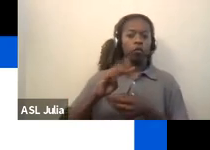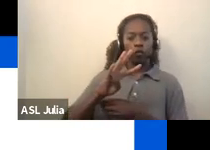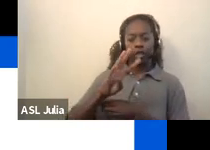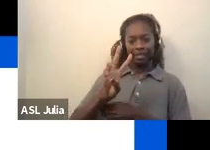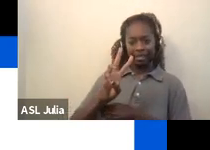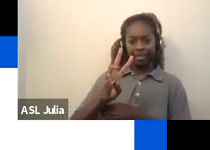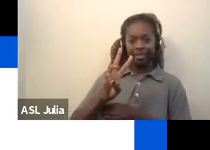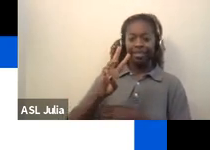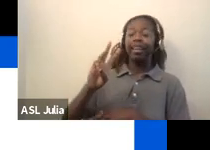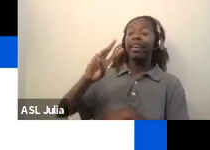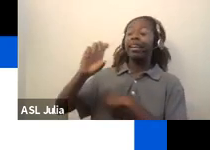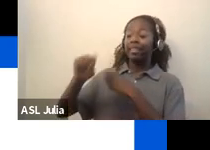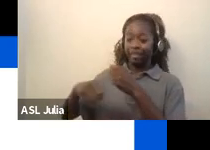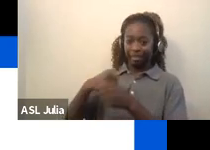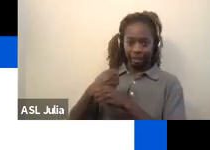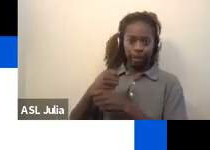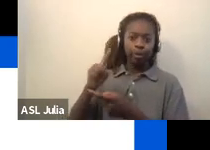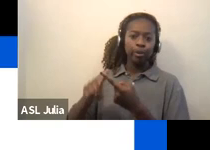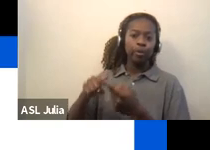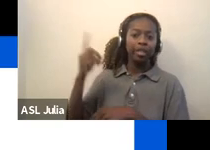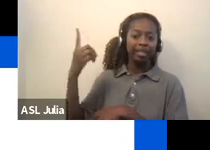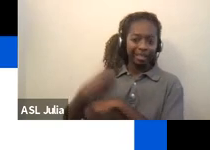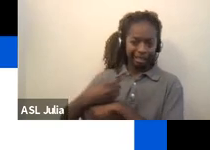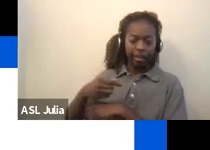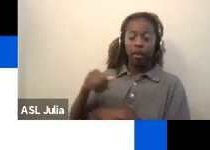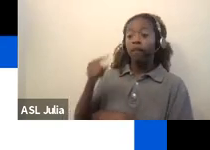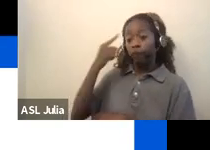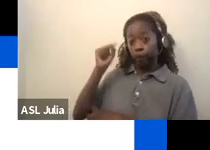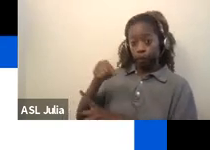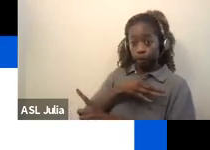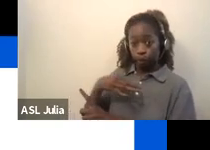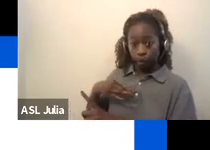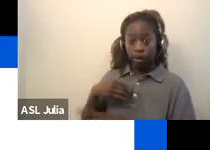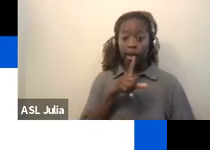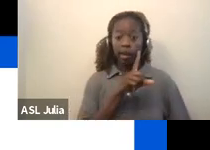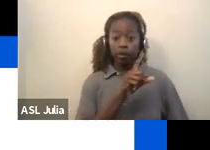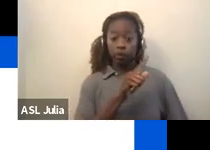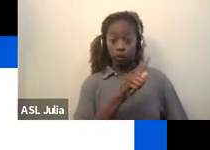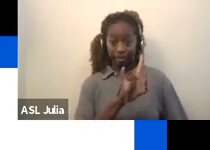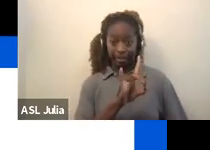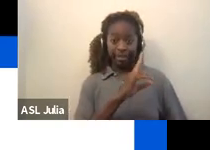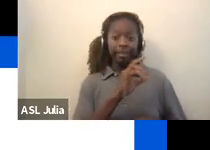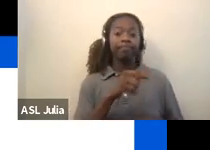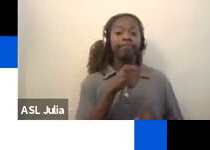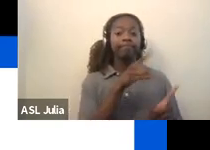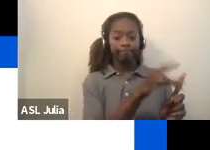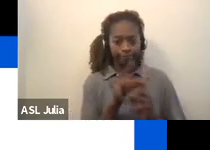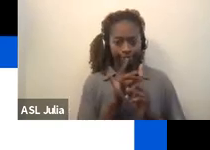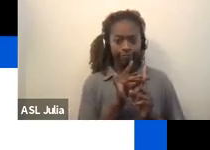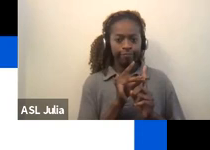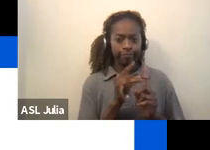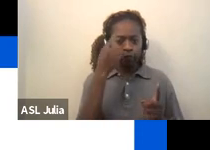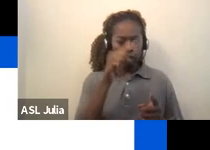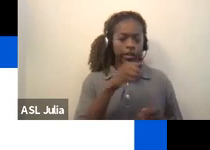students and 28 cases year to date for staff bps remains committed to transparently